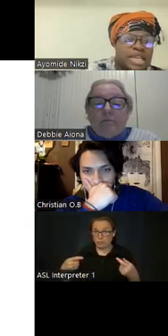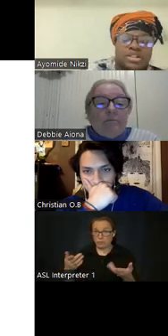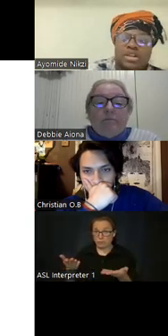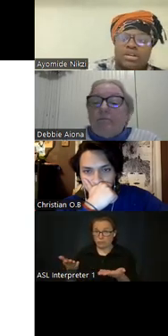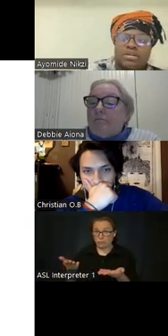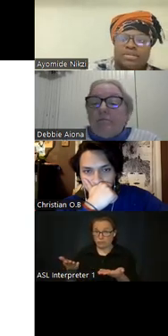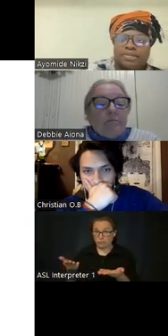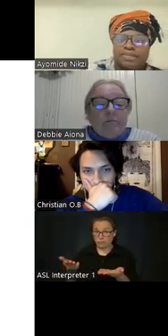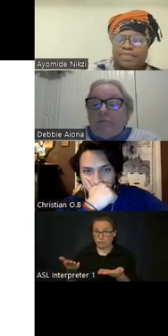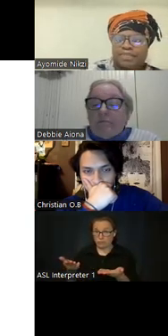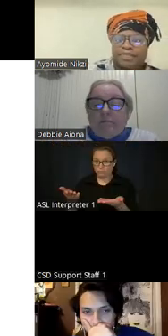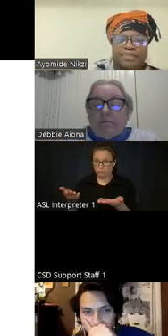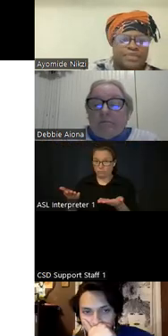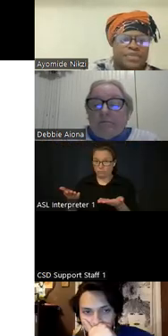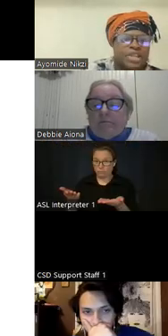for this section?